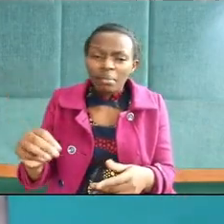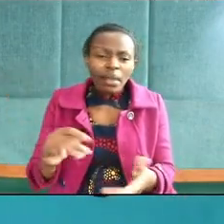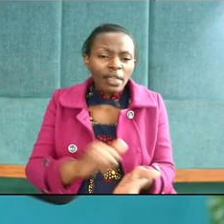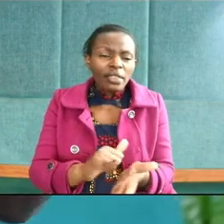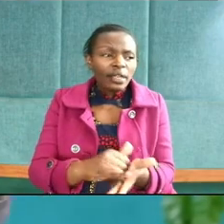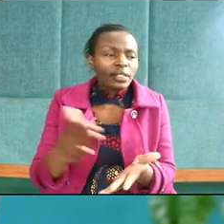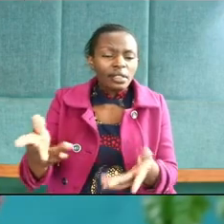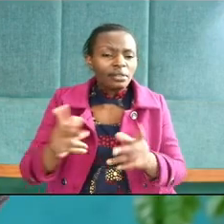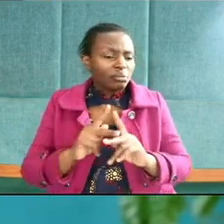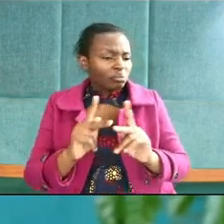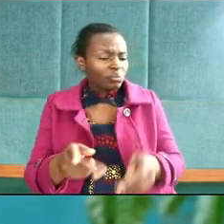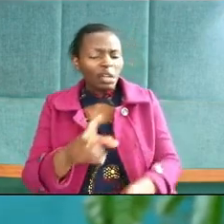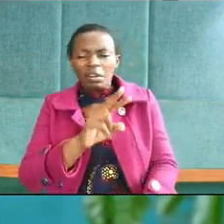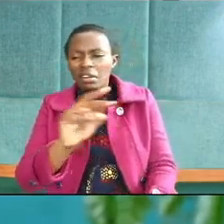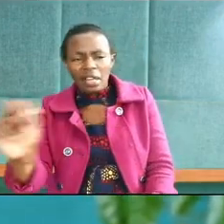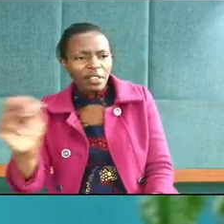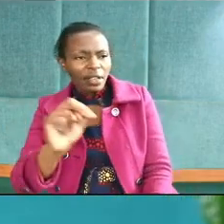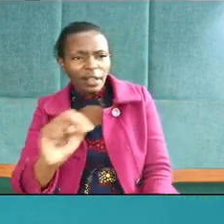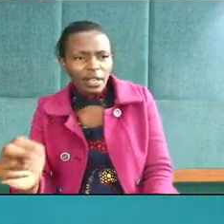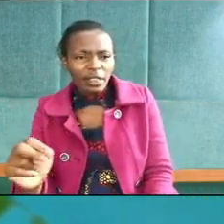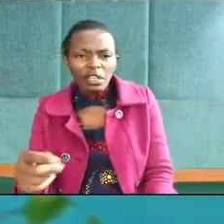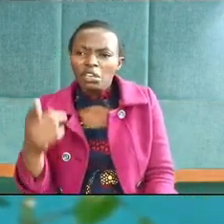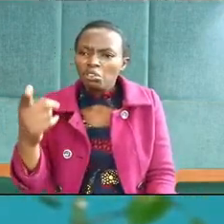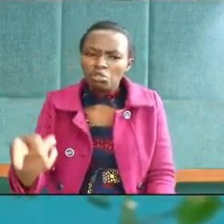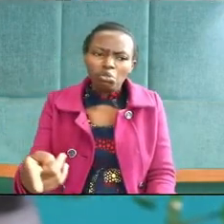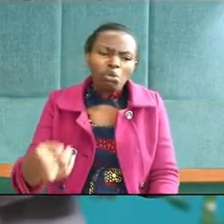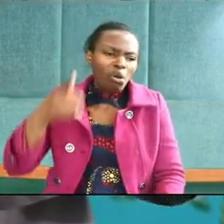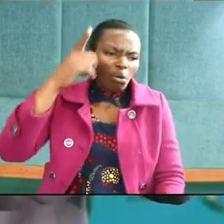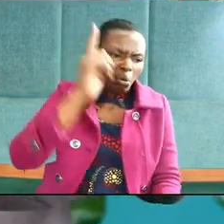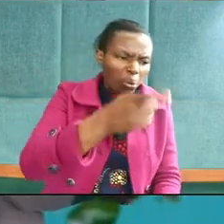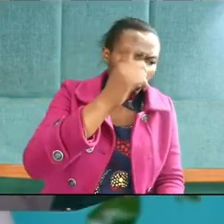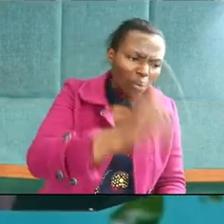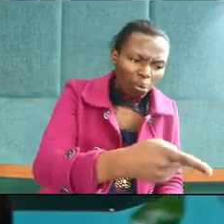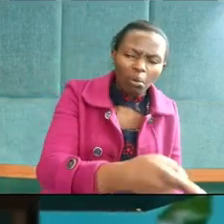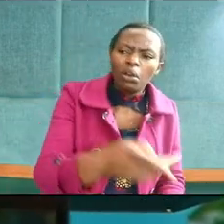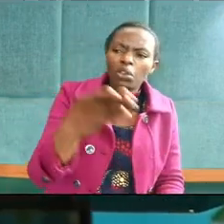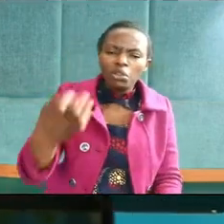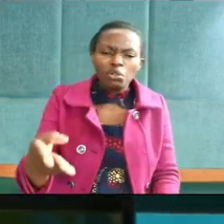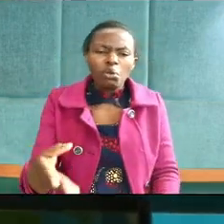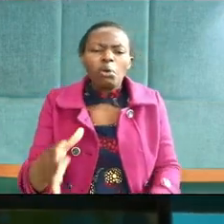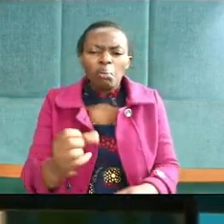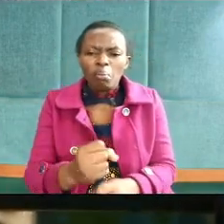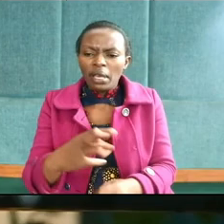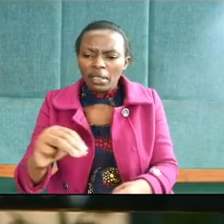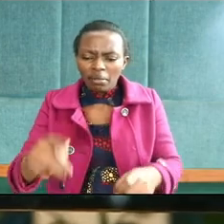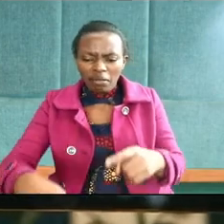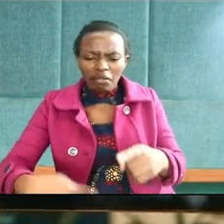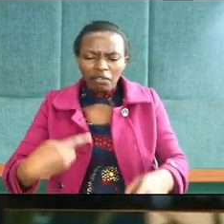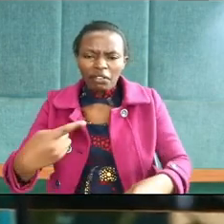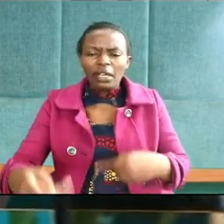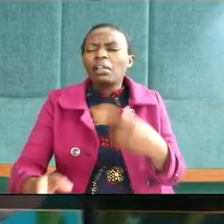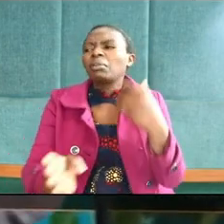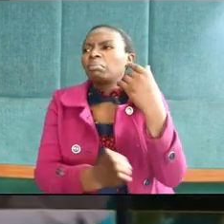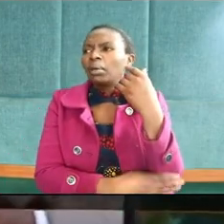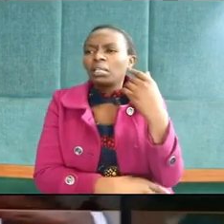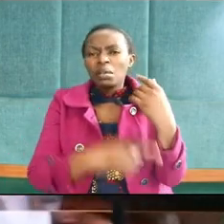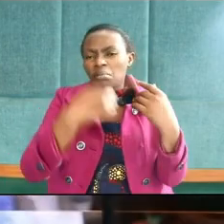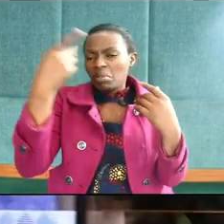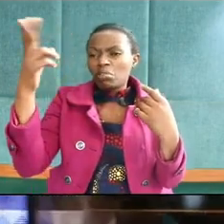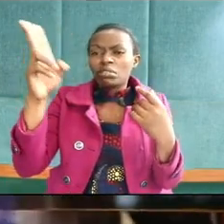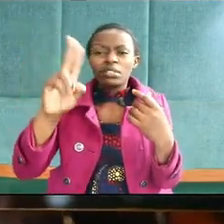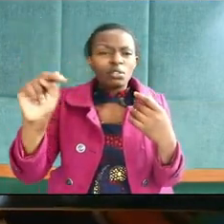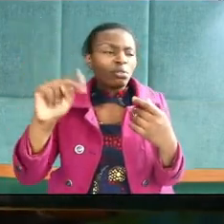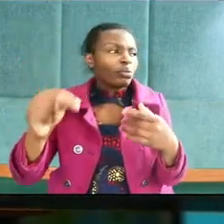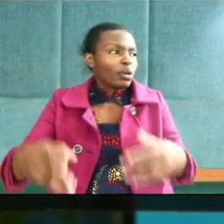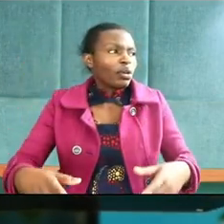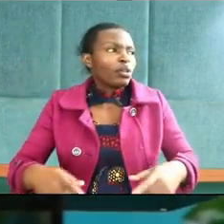to abuse them by words. You begin to ill-treat them because they have not carried the baby in their home.